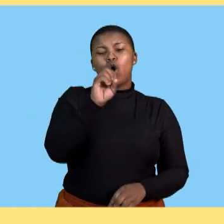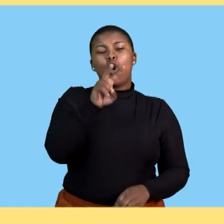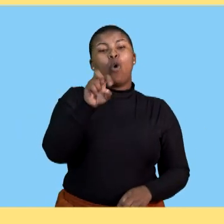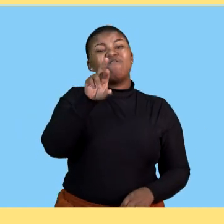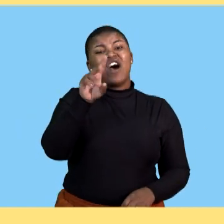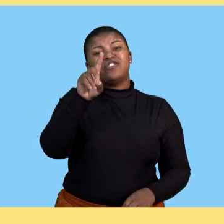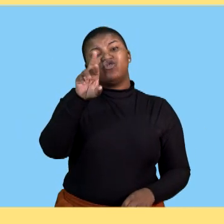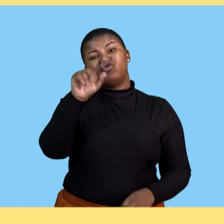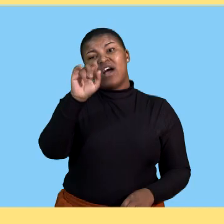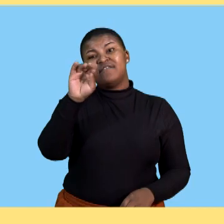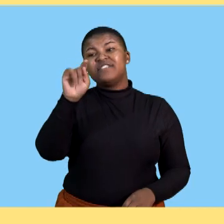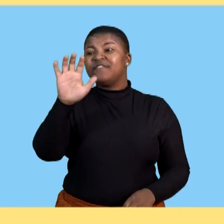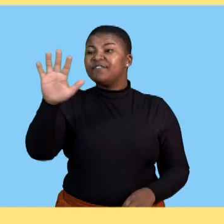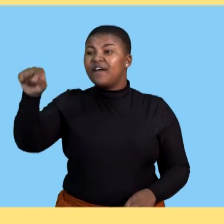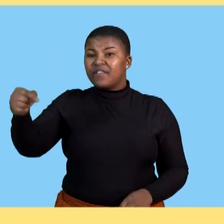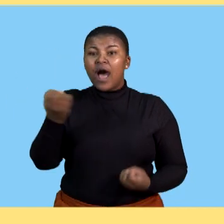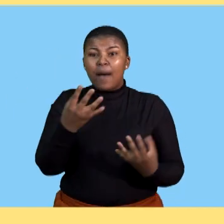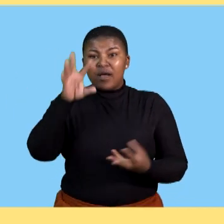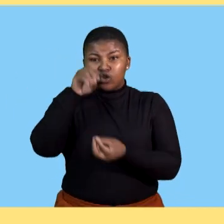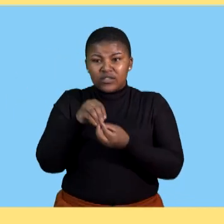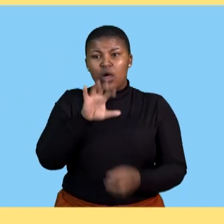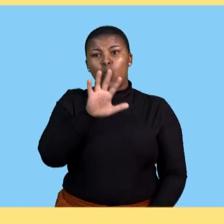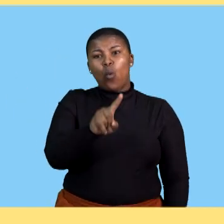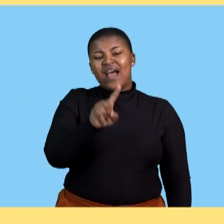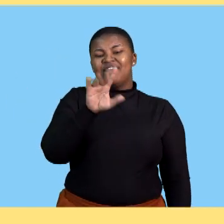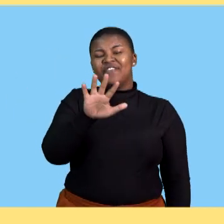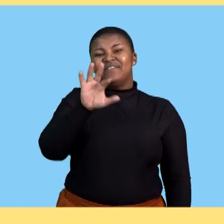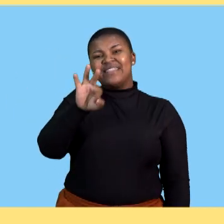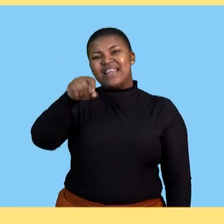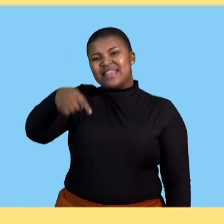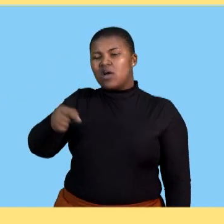of 55,000. It gives us the total of